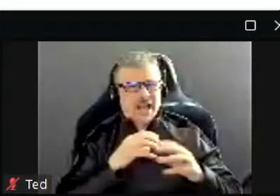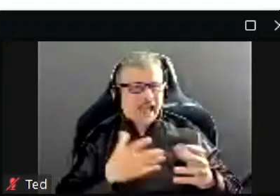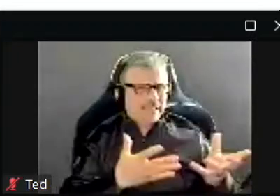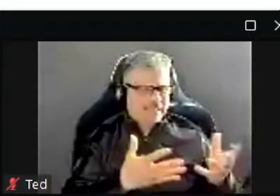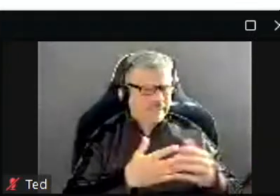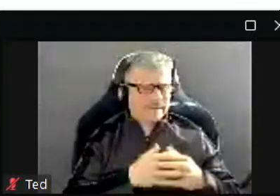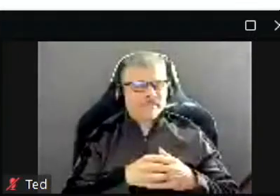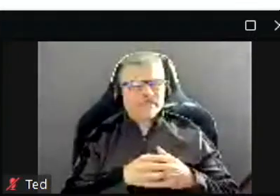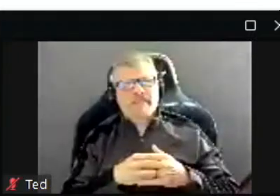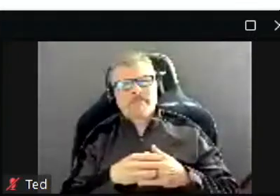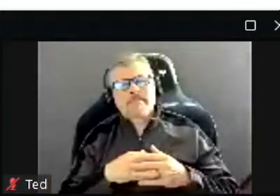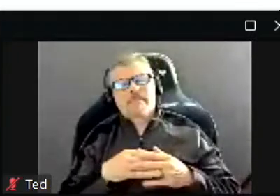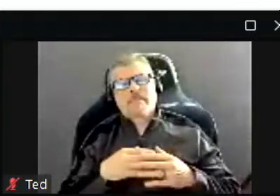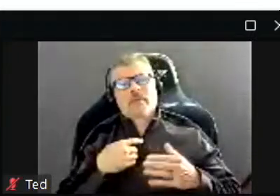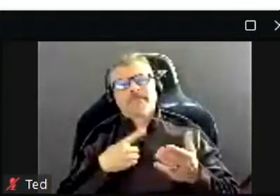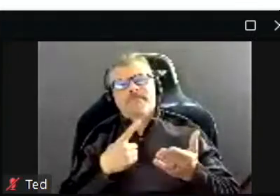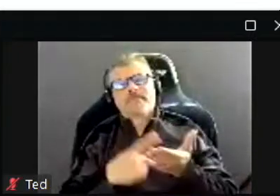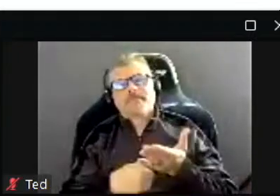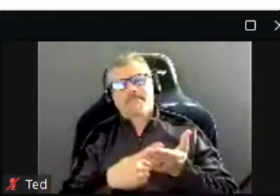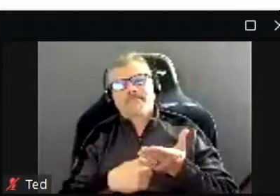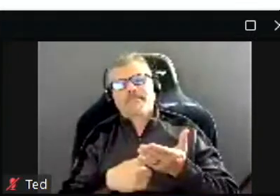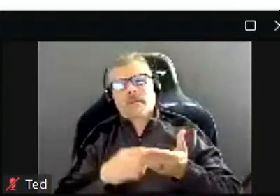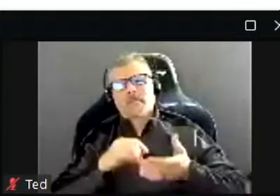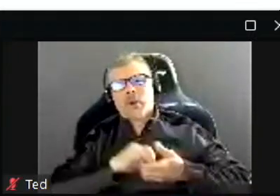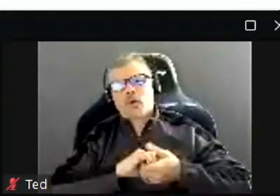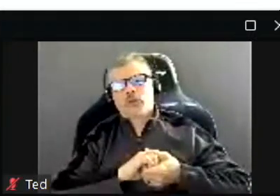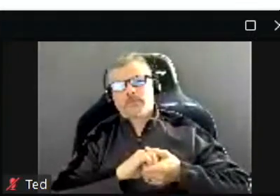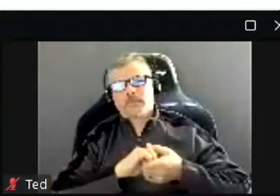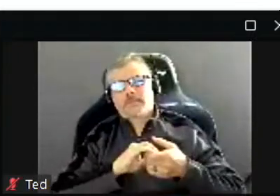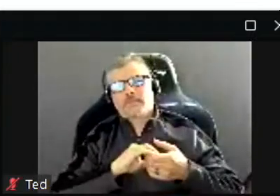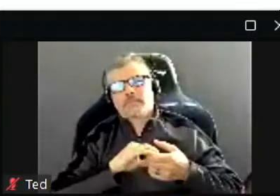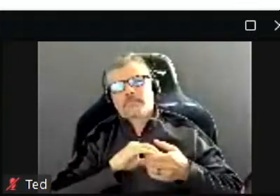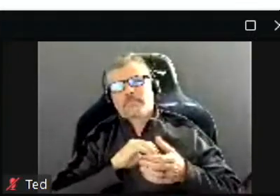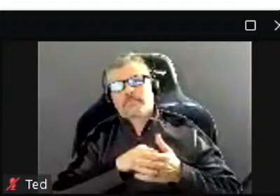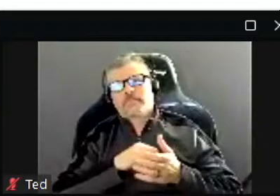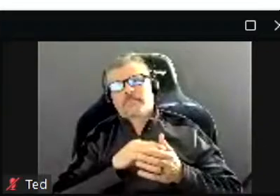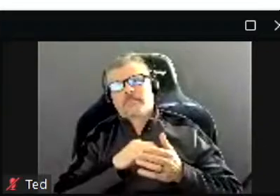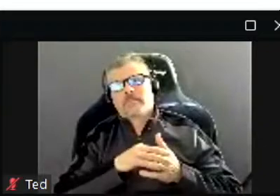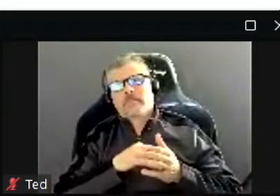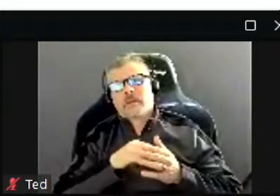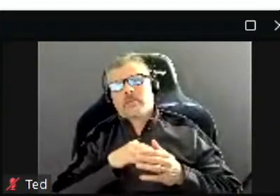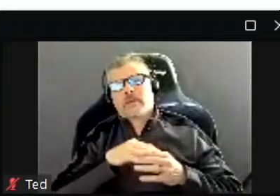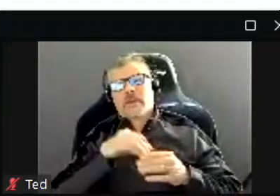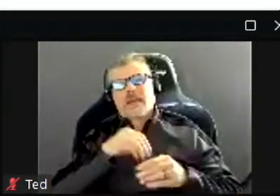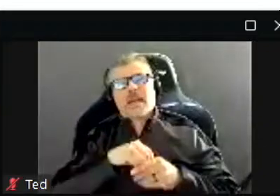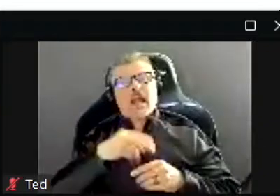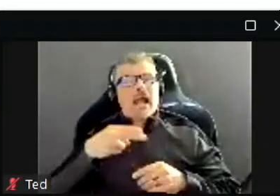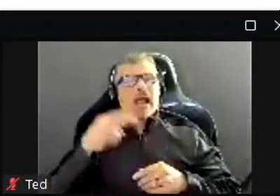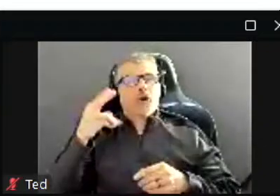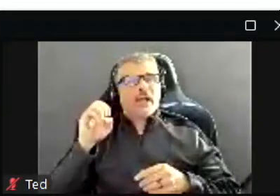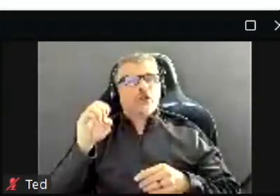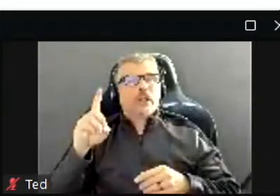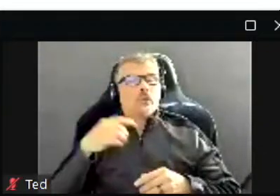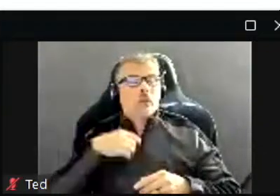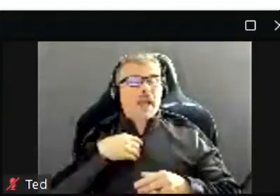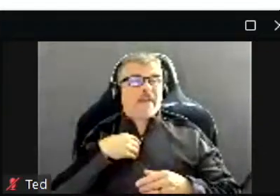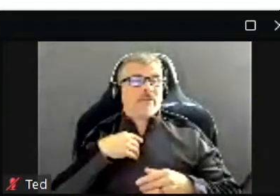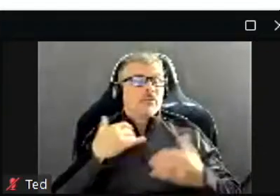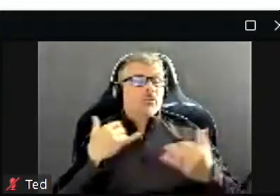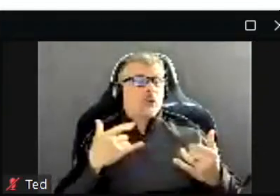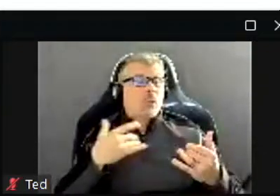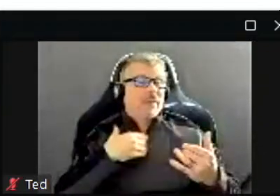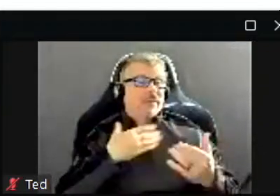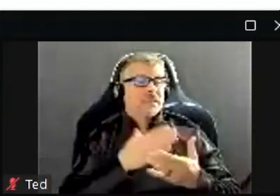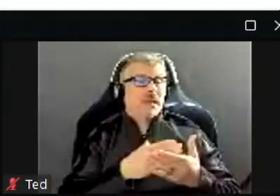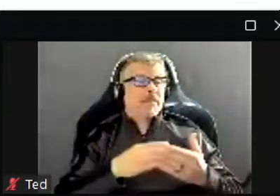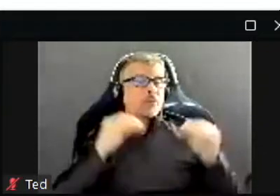about partnerships and in higher education. We have some current professors